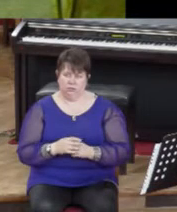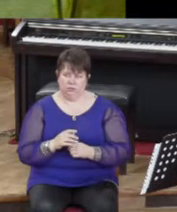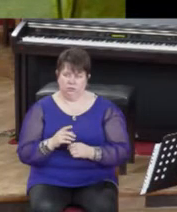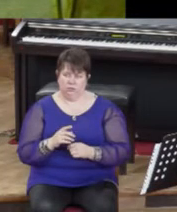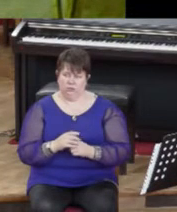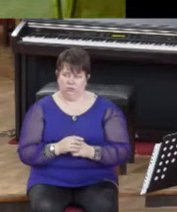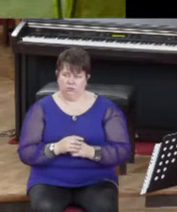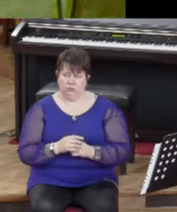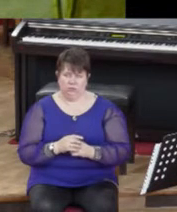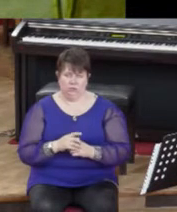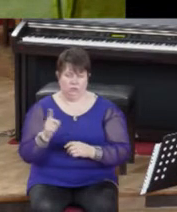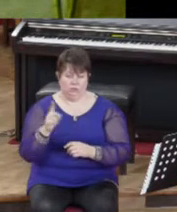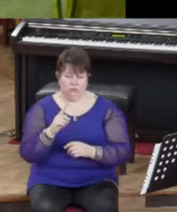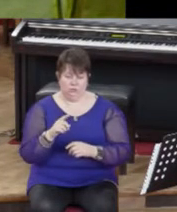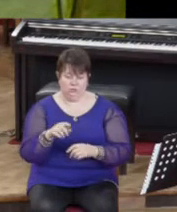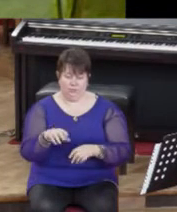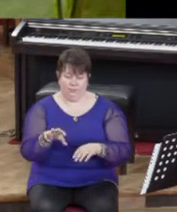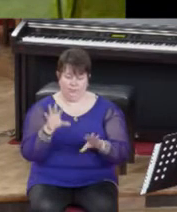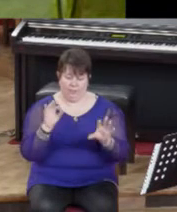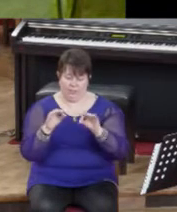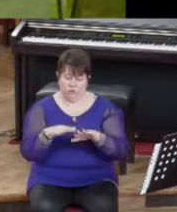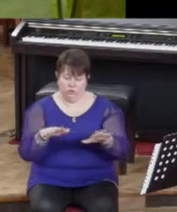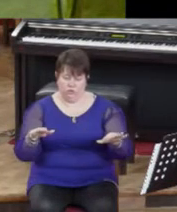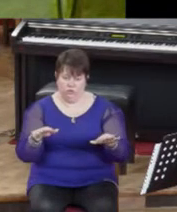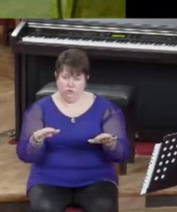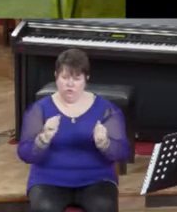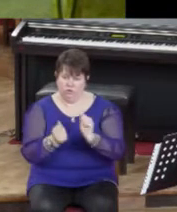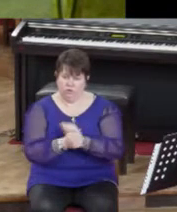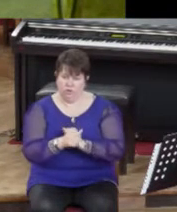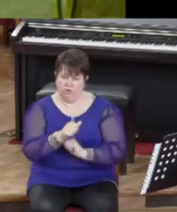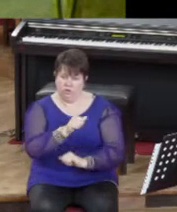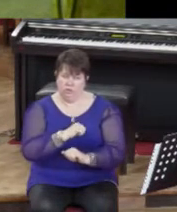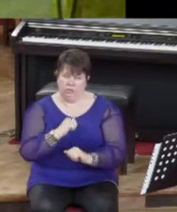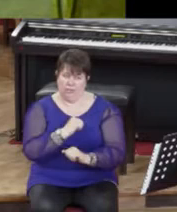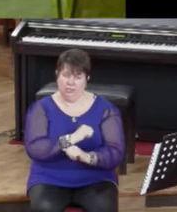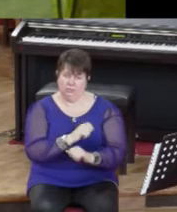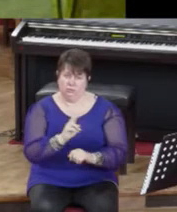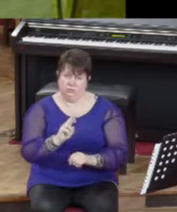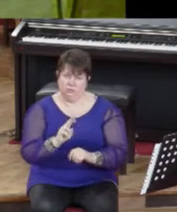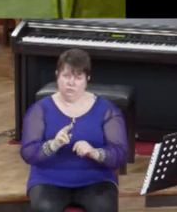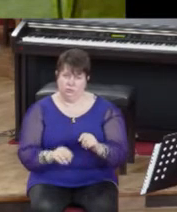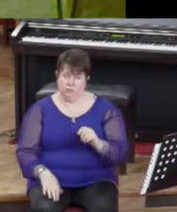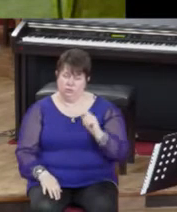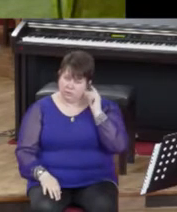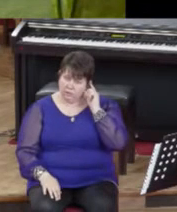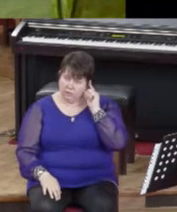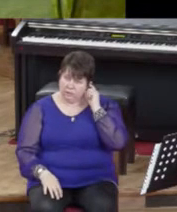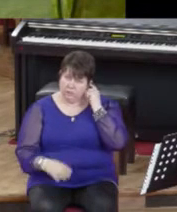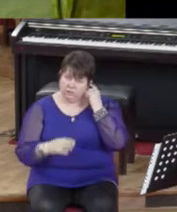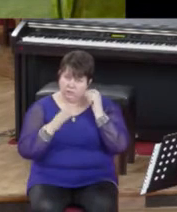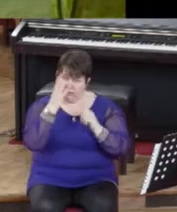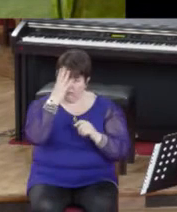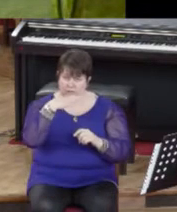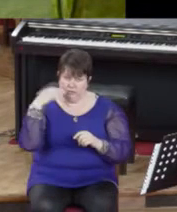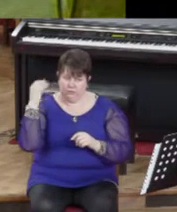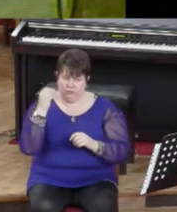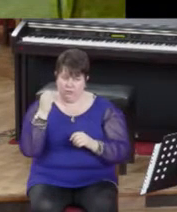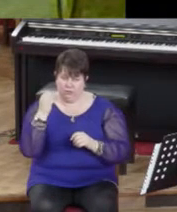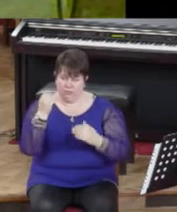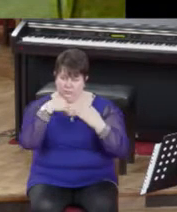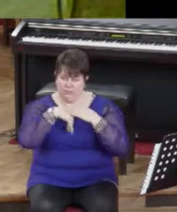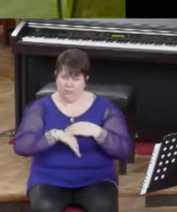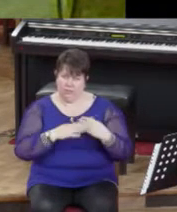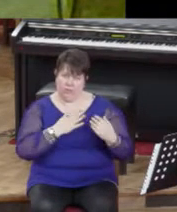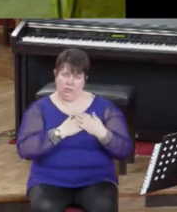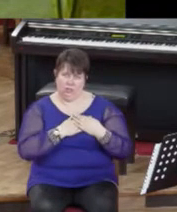children automatically a Christian by baptizing them into Christ. It's the Holy Spirit who comes into their